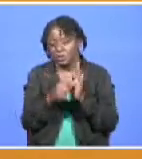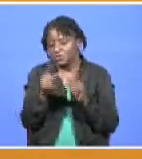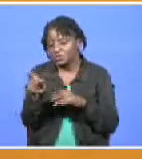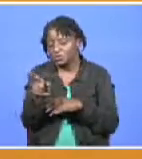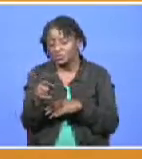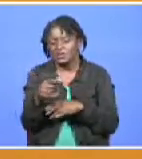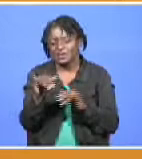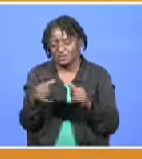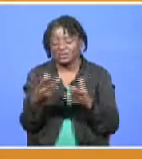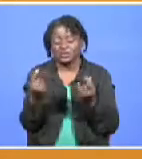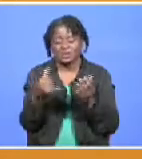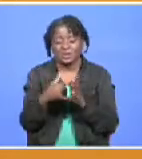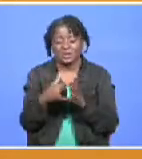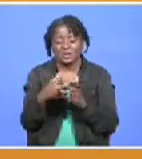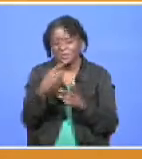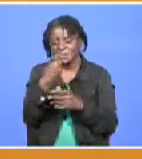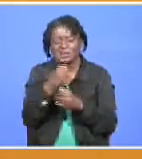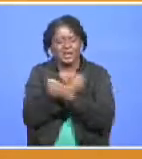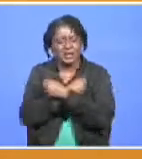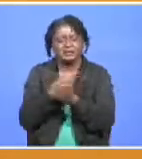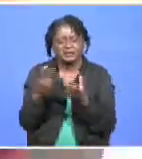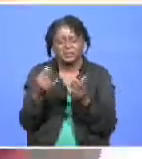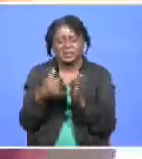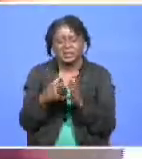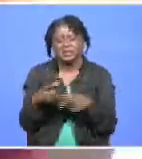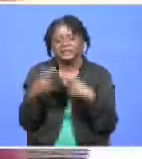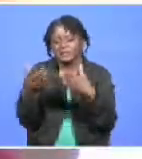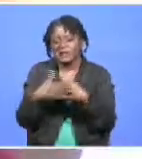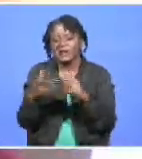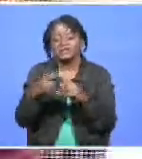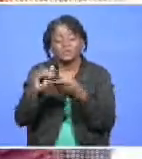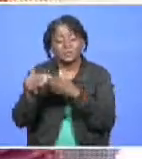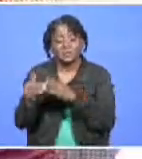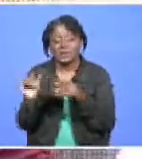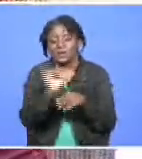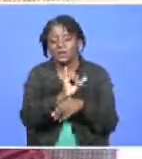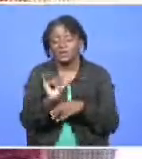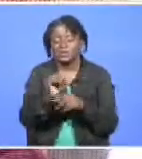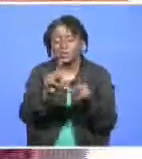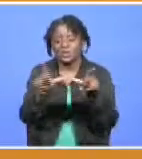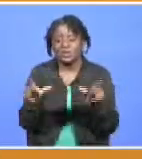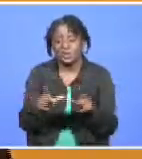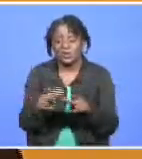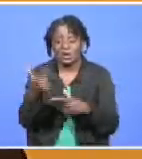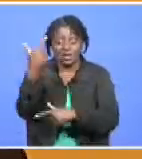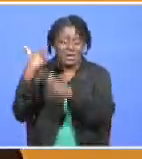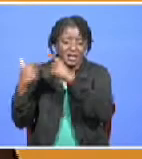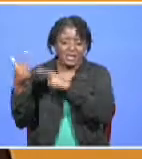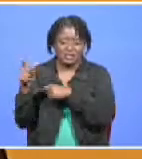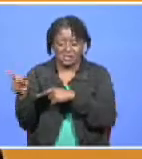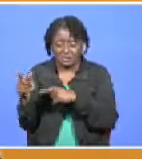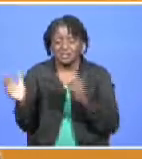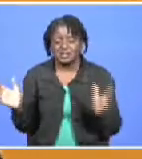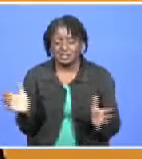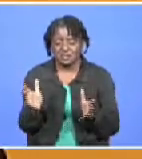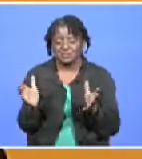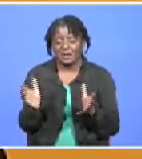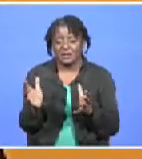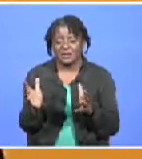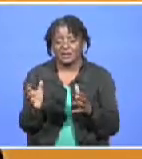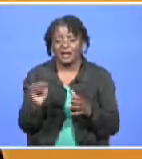do it because I love doing it and just giving back to the community. As well as some of the notable legends he inspired. Been coaching from I was 13 years